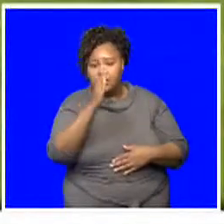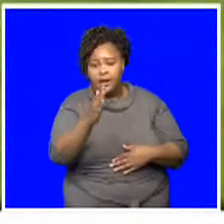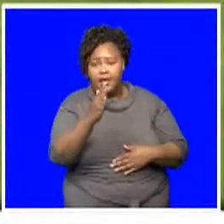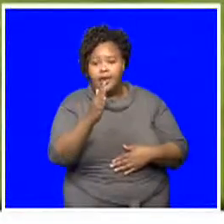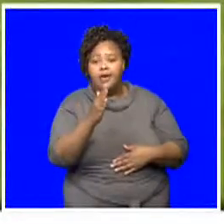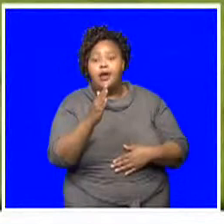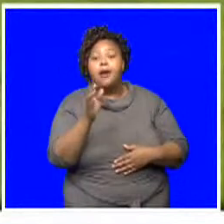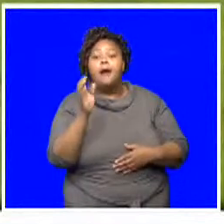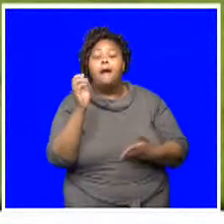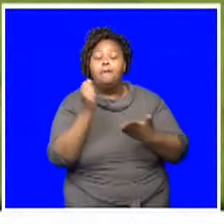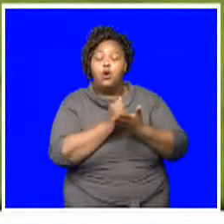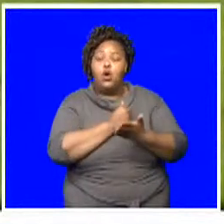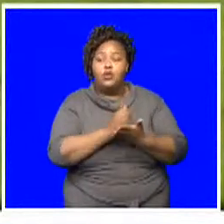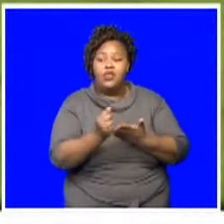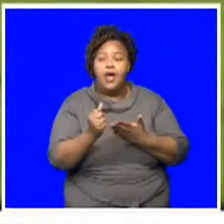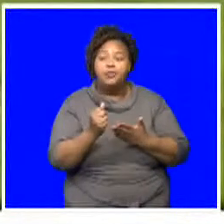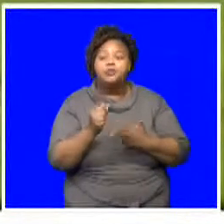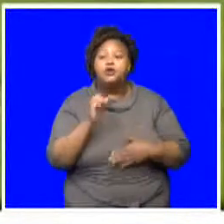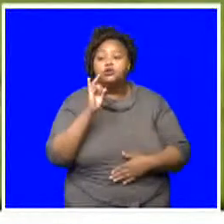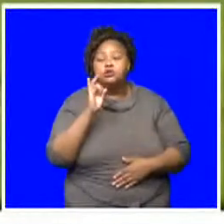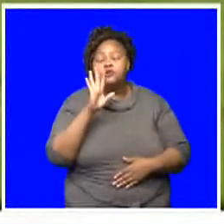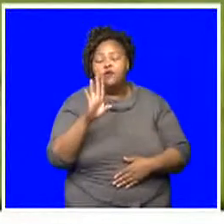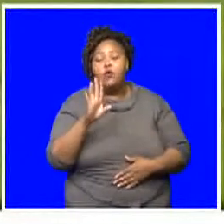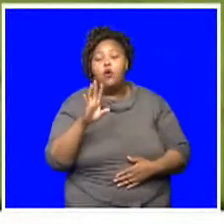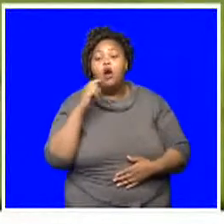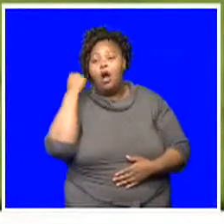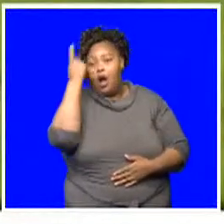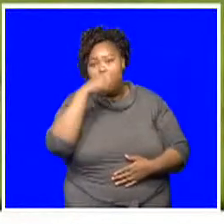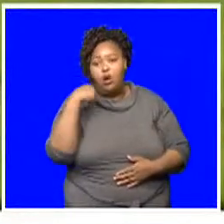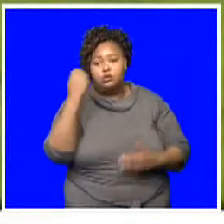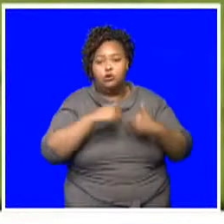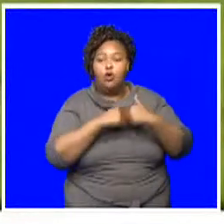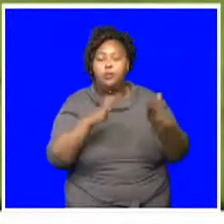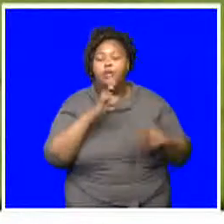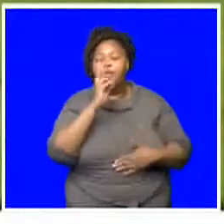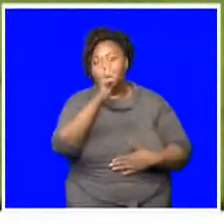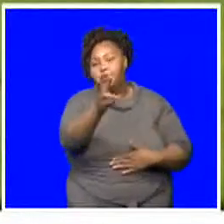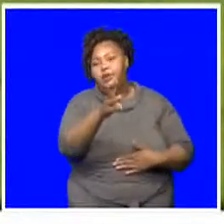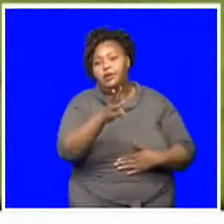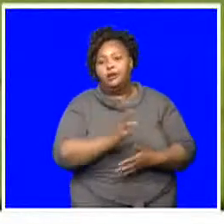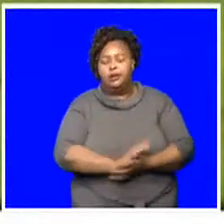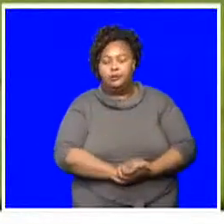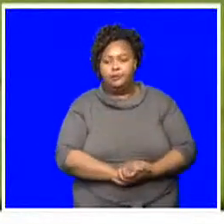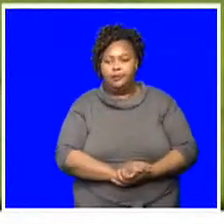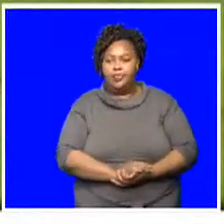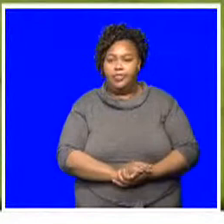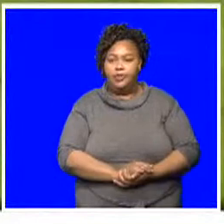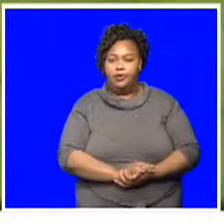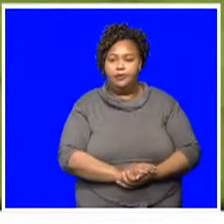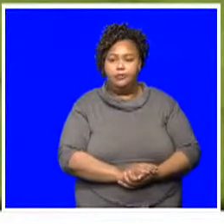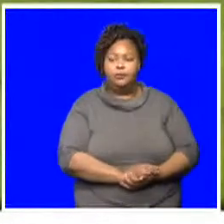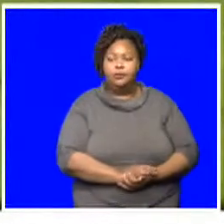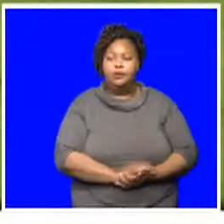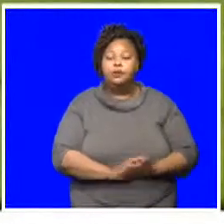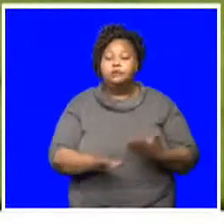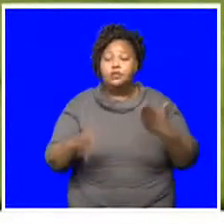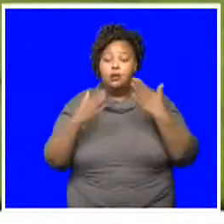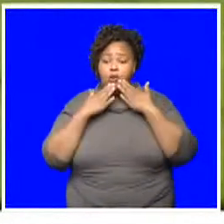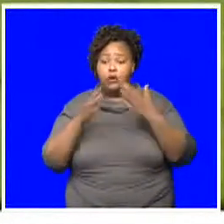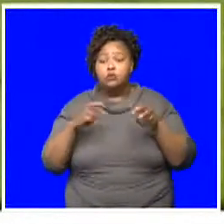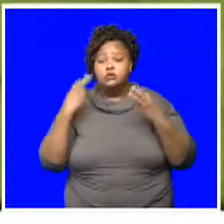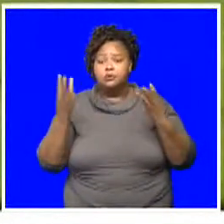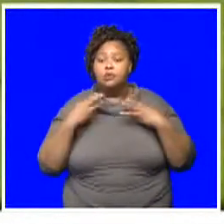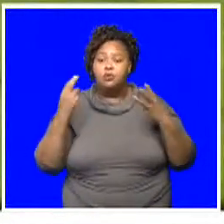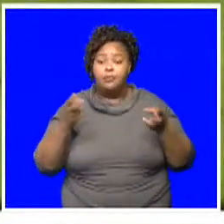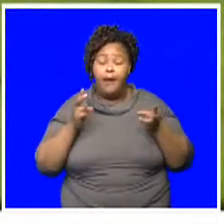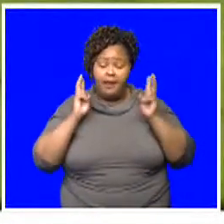unelisasasa siyabonga nje kakhulu ukuthi abantu bayahamba bayethi indaweni letitsite nalititsite bese bayathumela lebakuthumela.